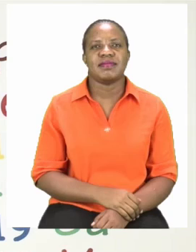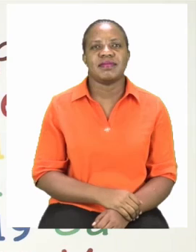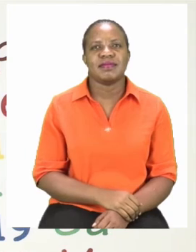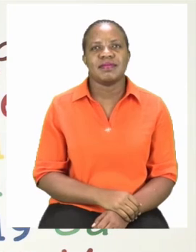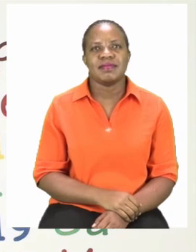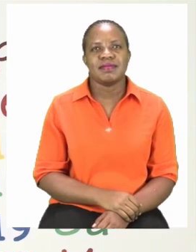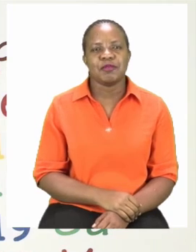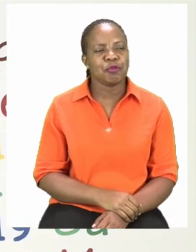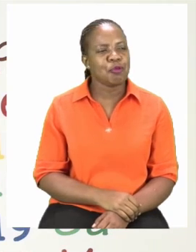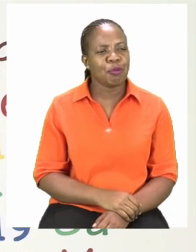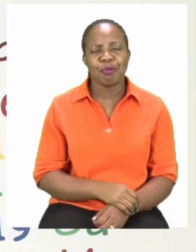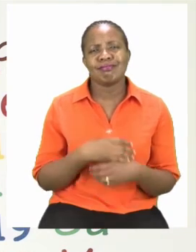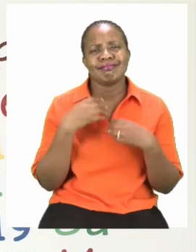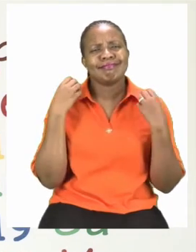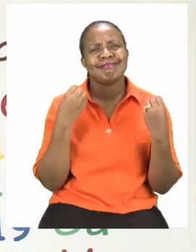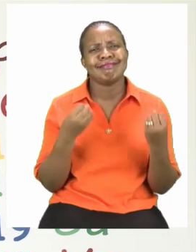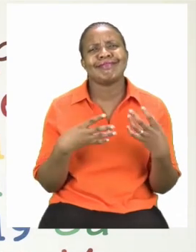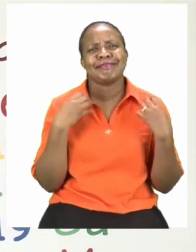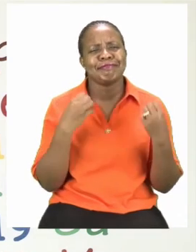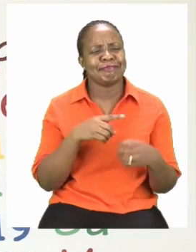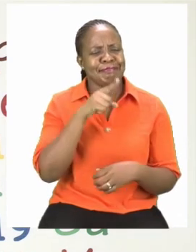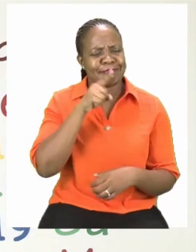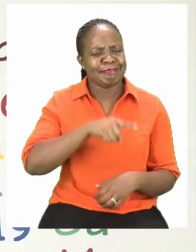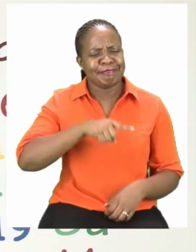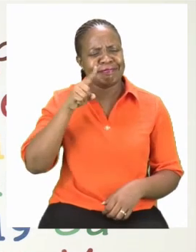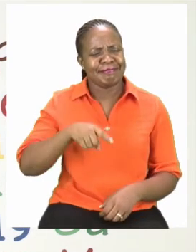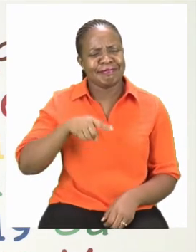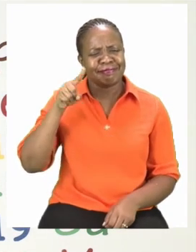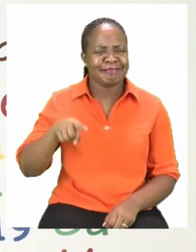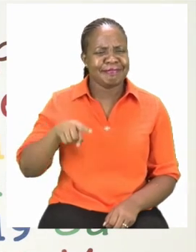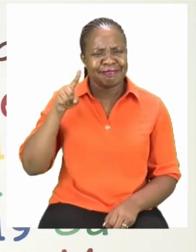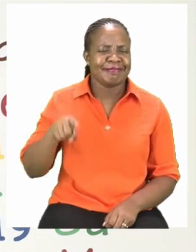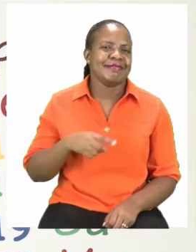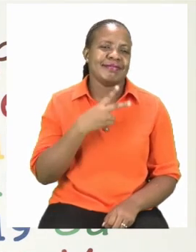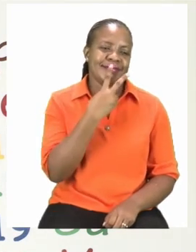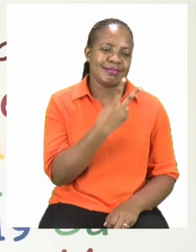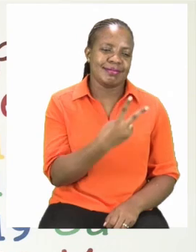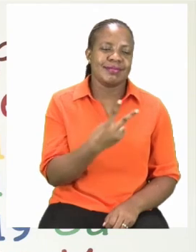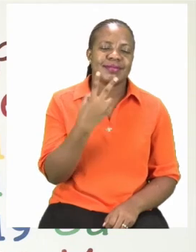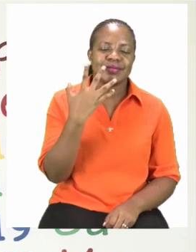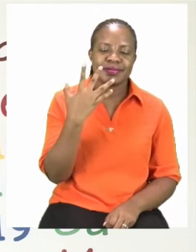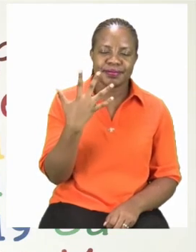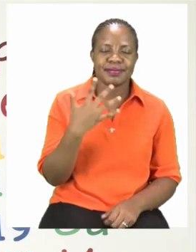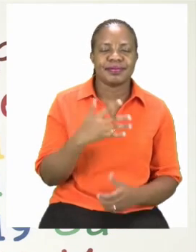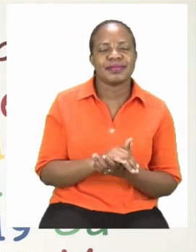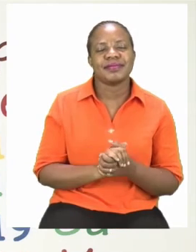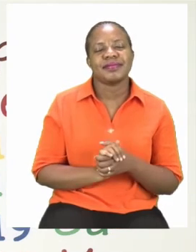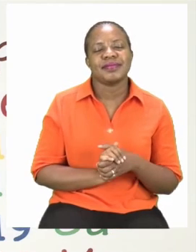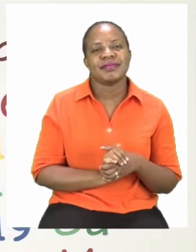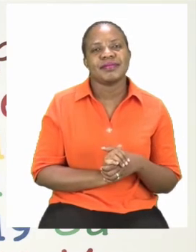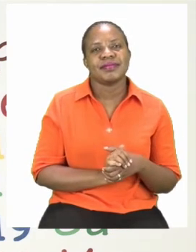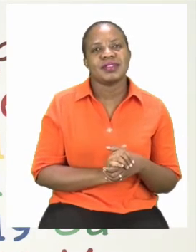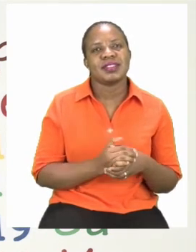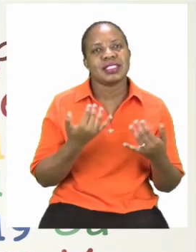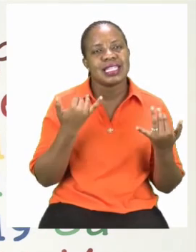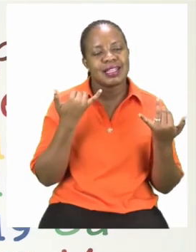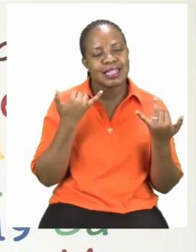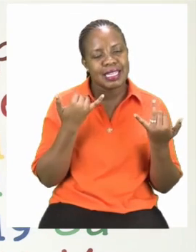28, 29, 30. So we know that our answer is